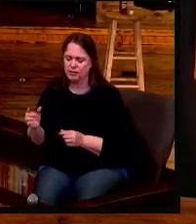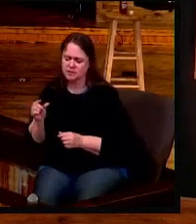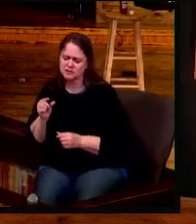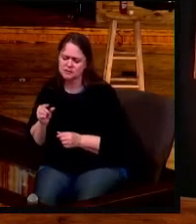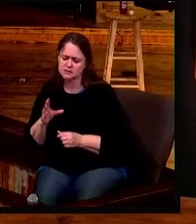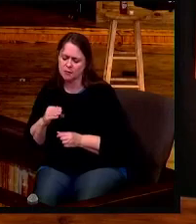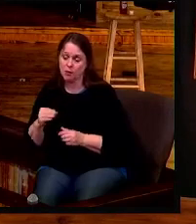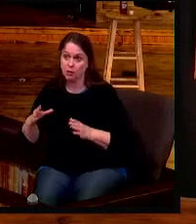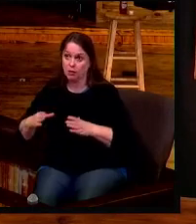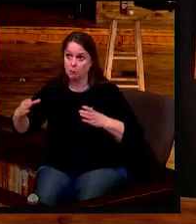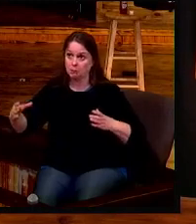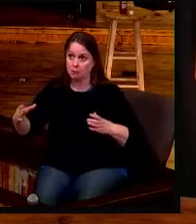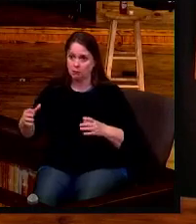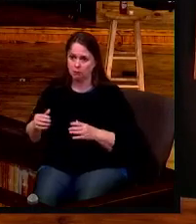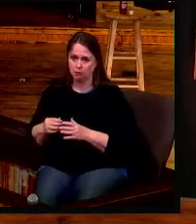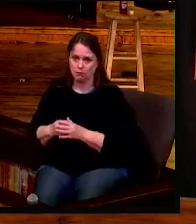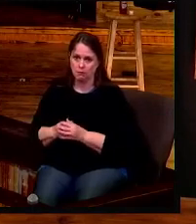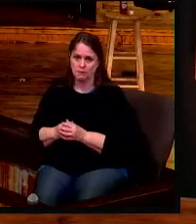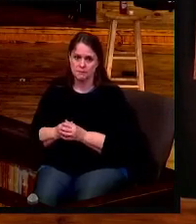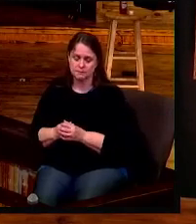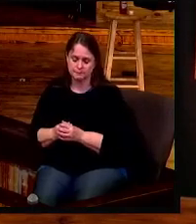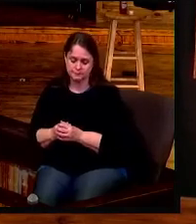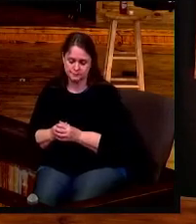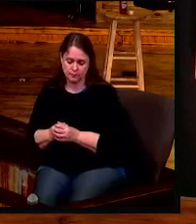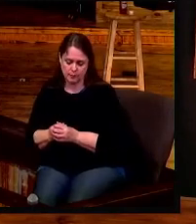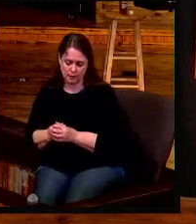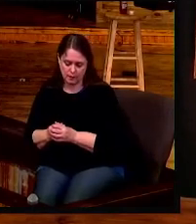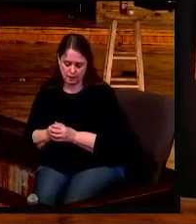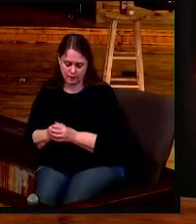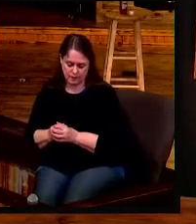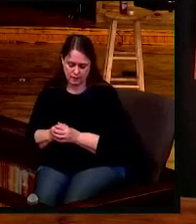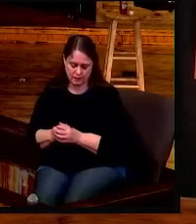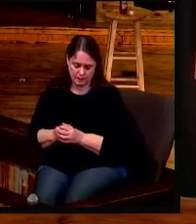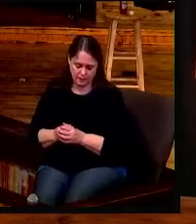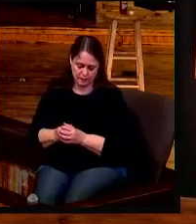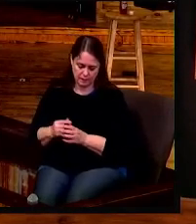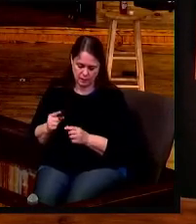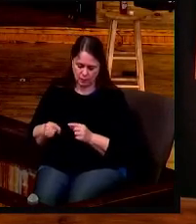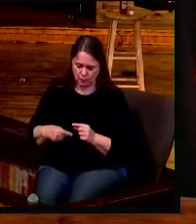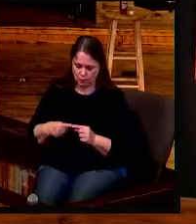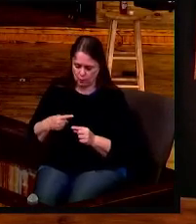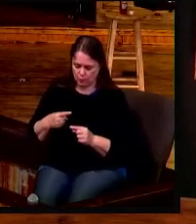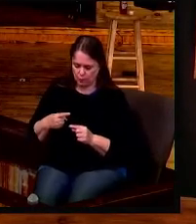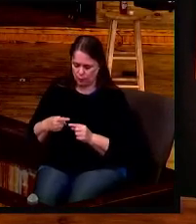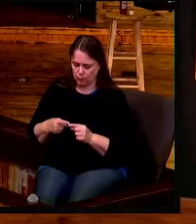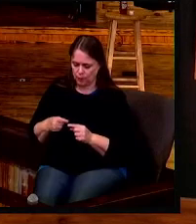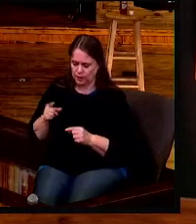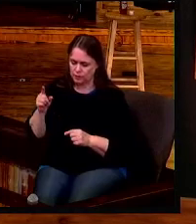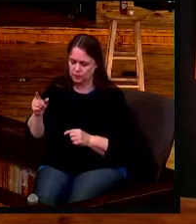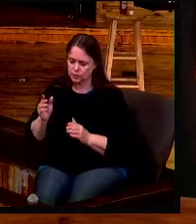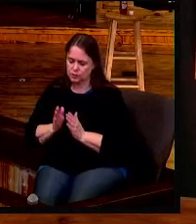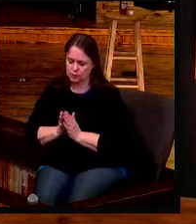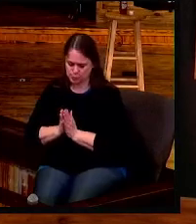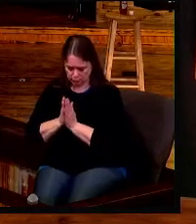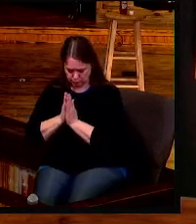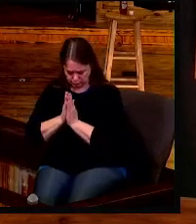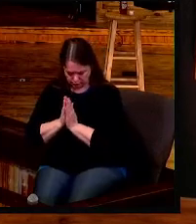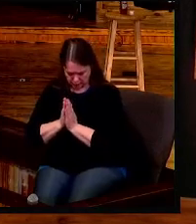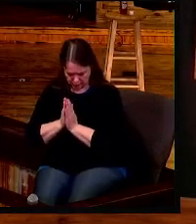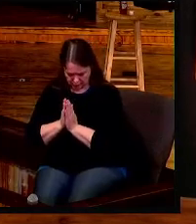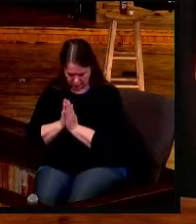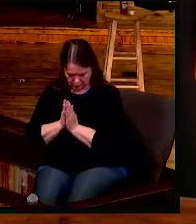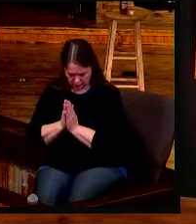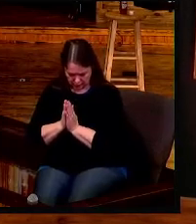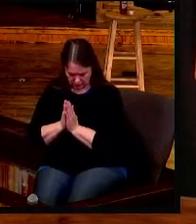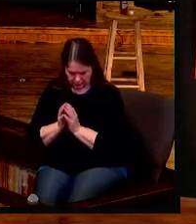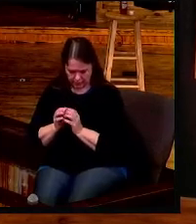everything as you embrace this God life, and you'll get God's everything. And when you assume the posture of prayer, remember that if not, it's not all